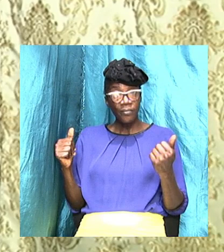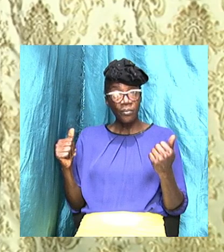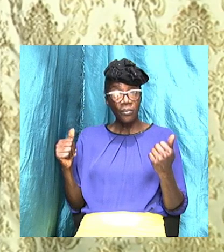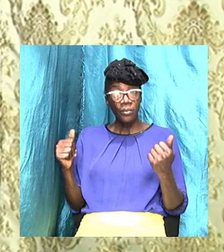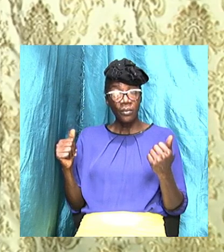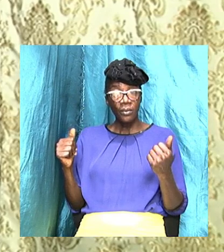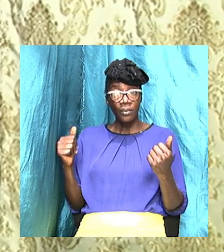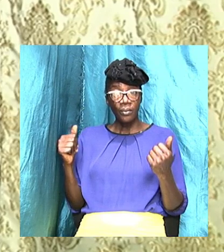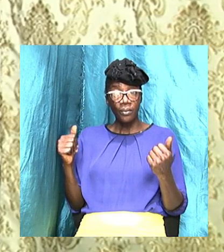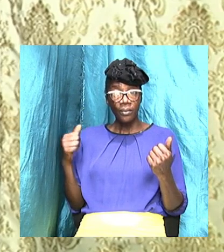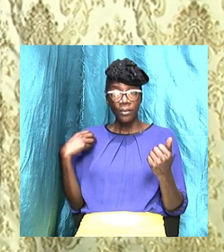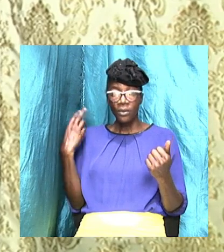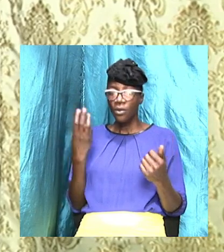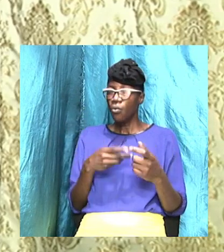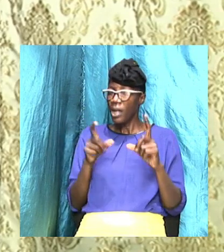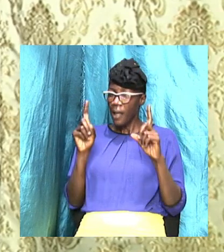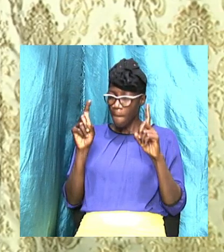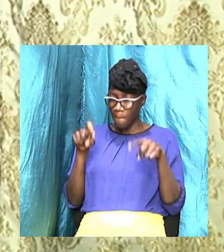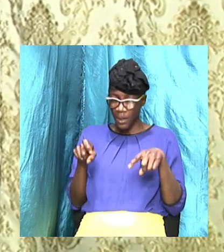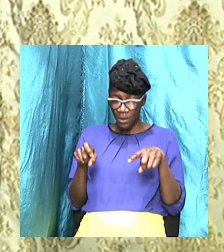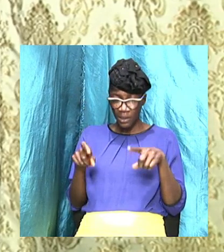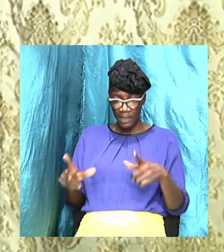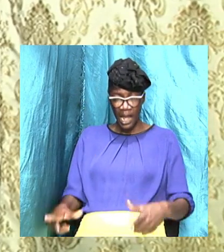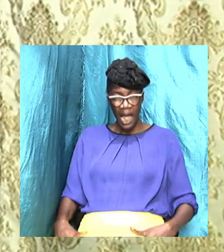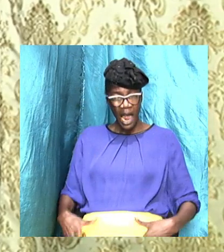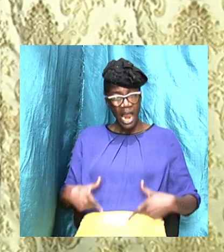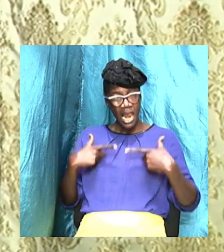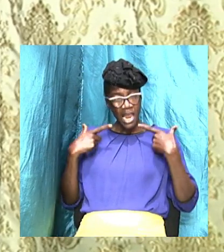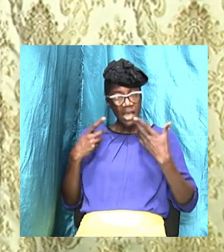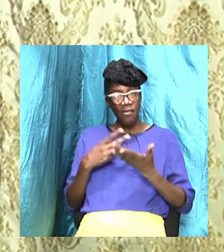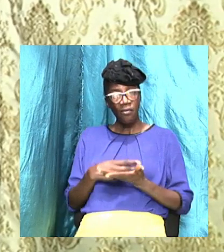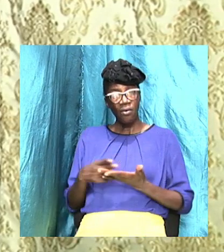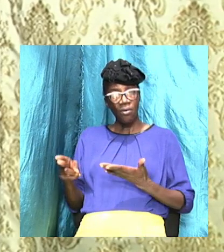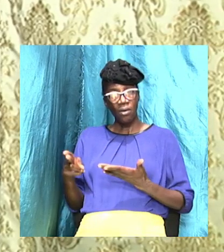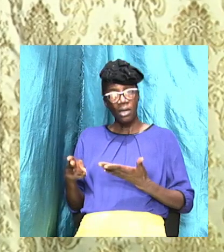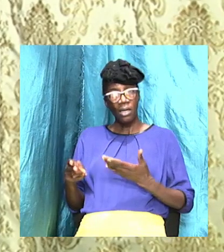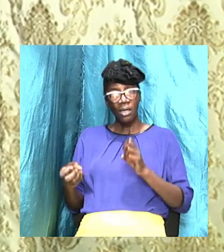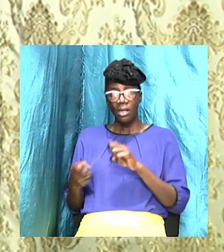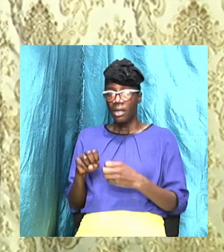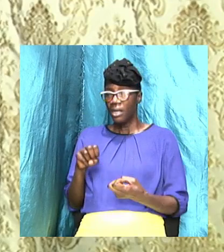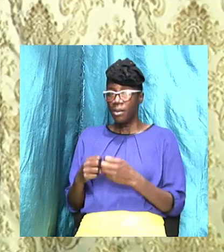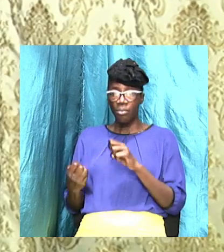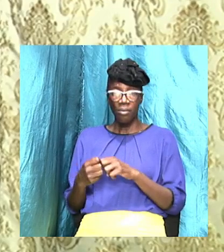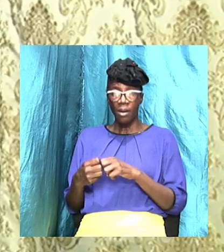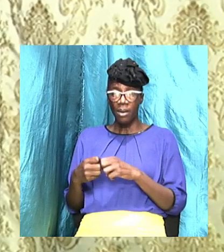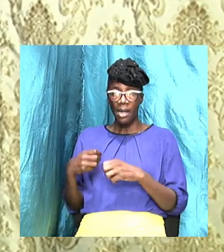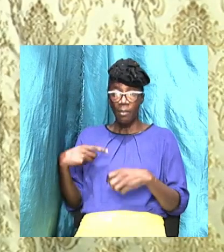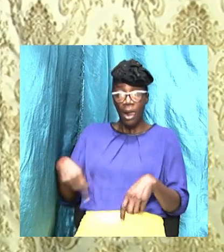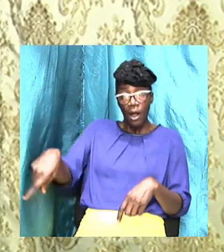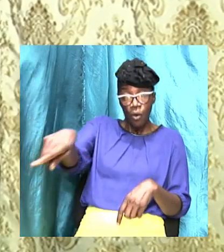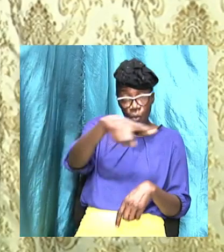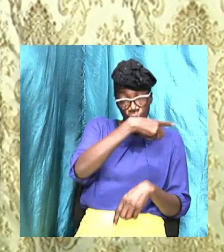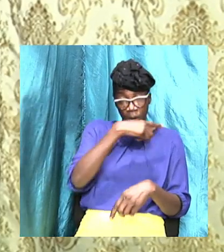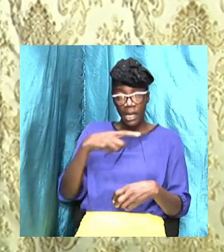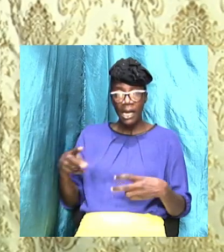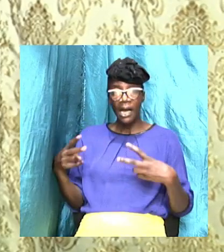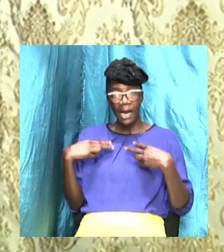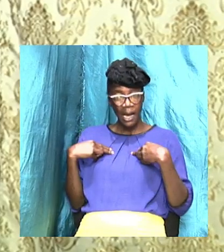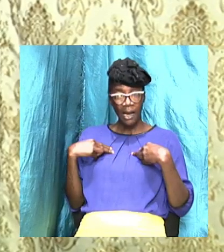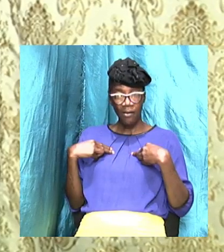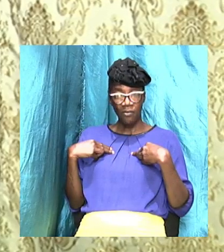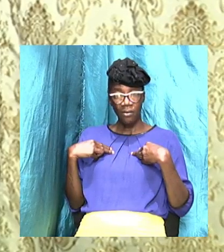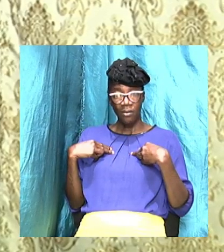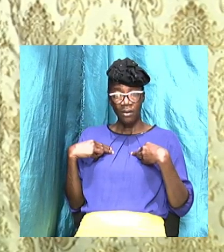we must live holy. The problem that we are having as it pertains